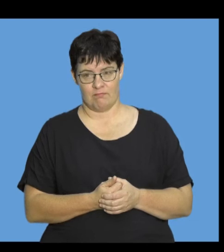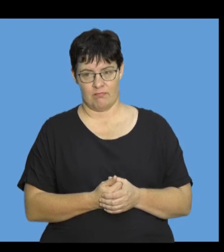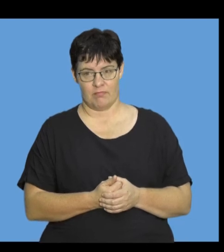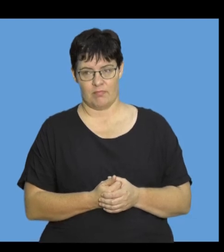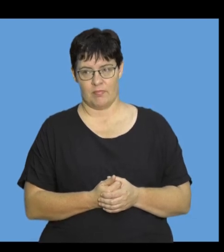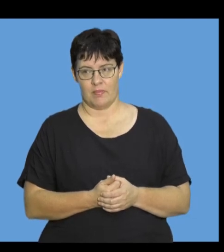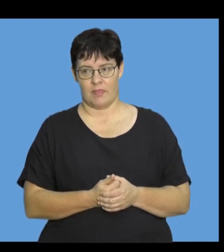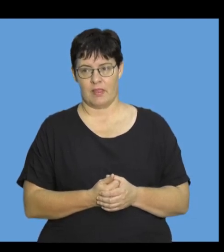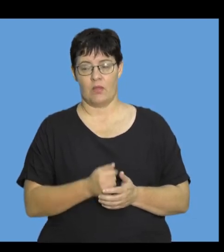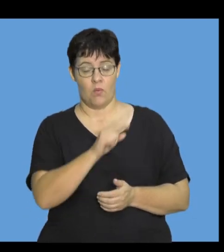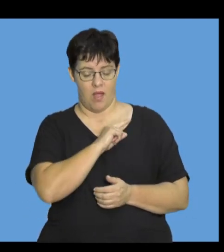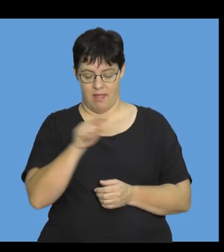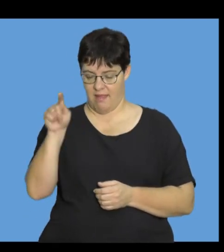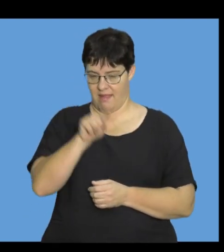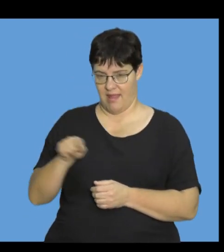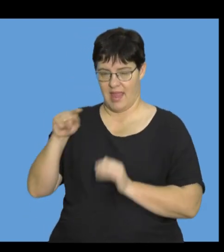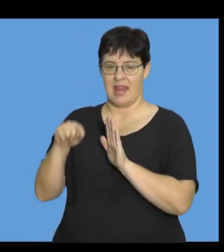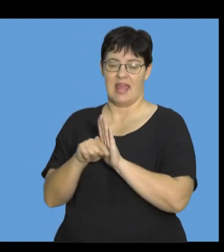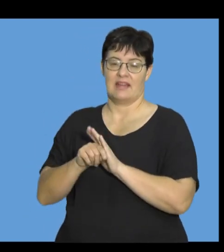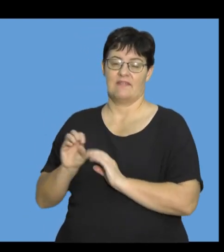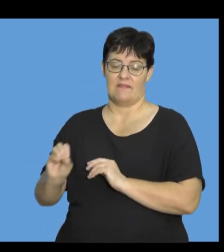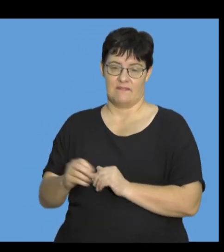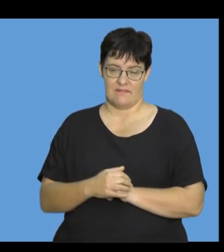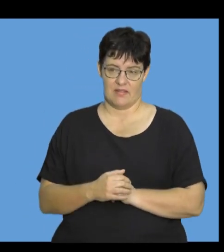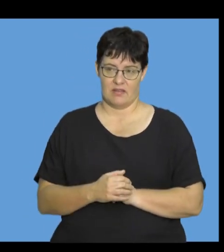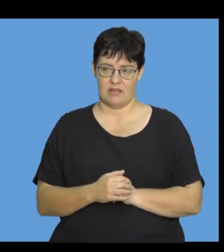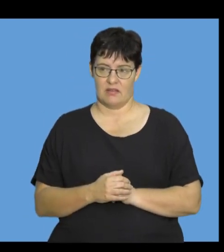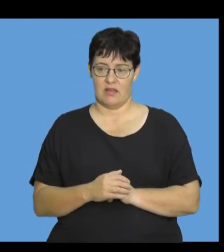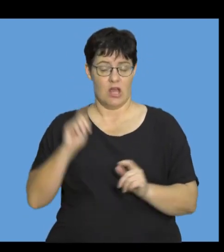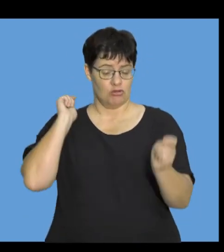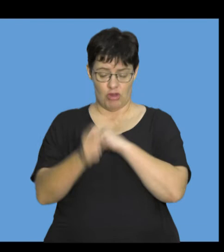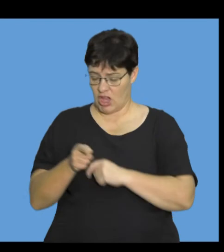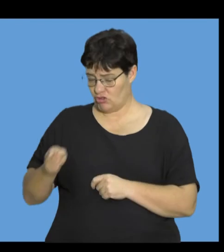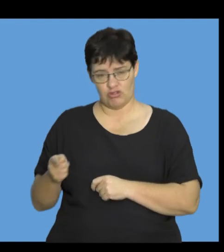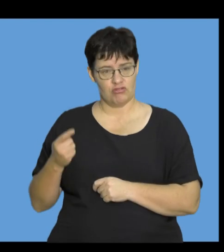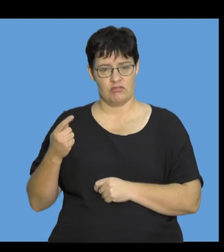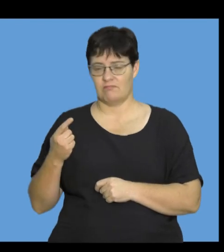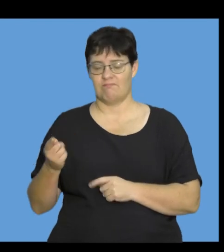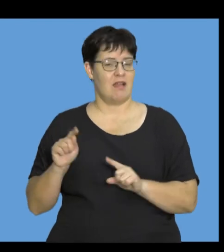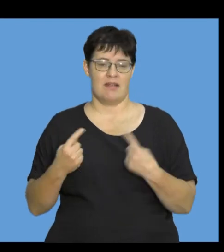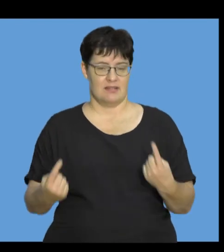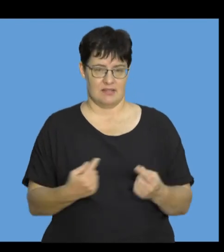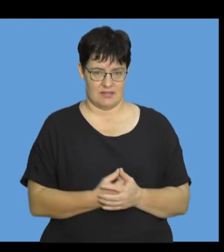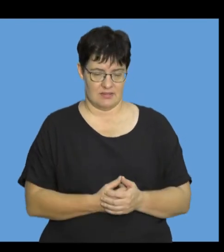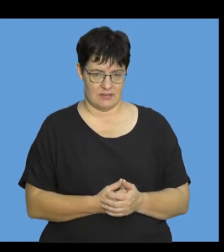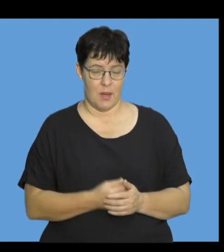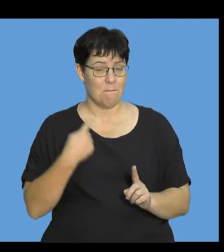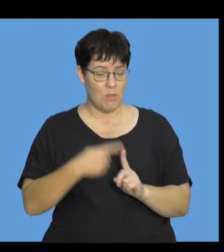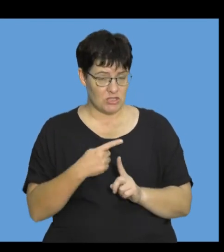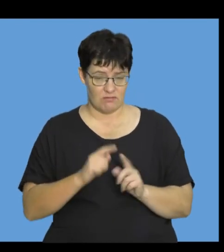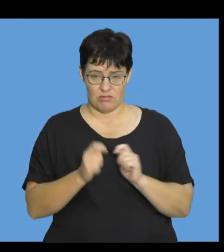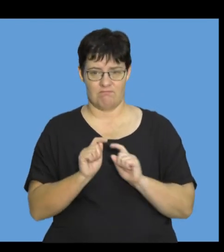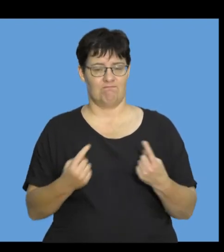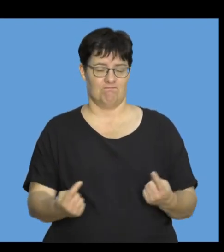of getting a solution. Why? Because of that negative there. I can't change what is on the left hand side and make it to have